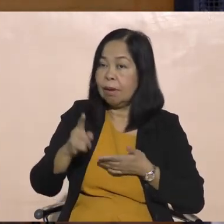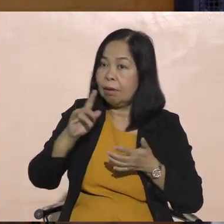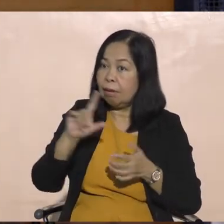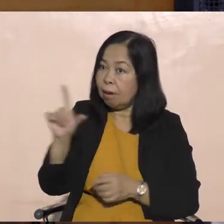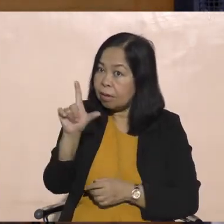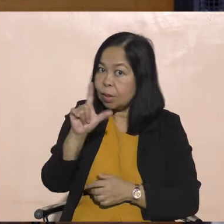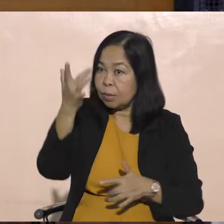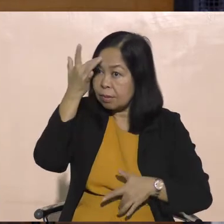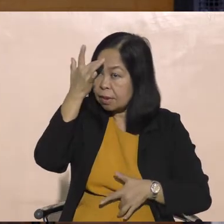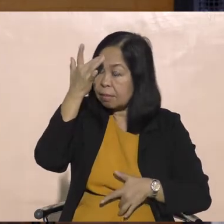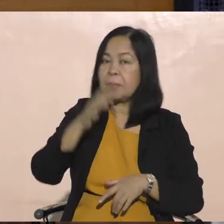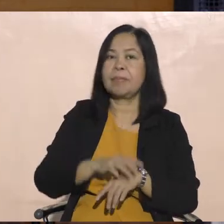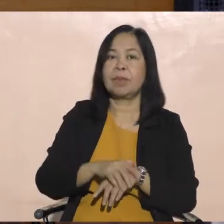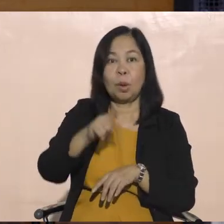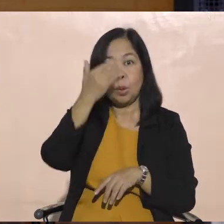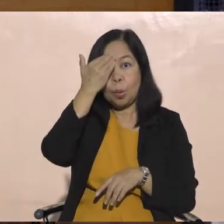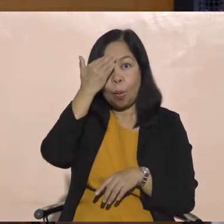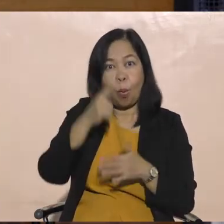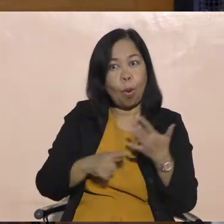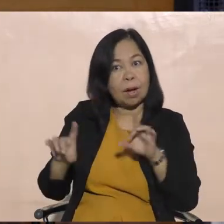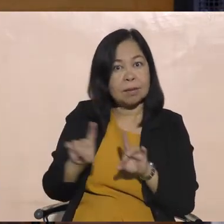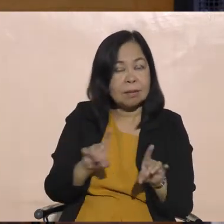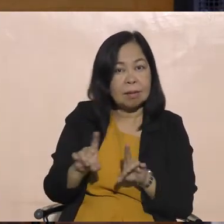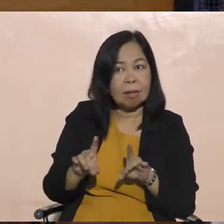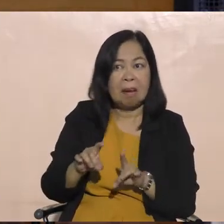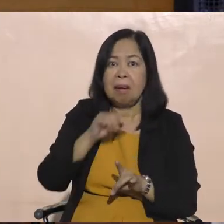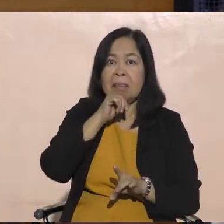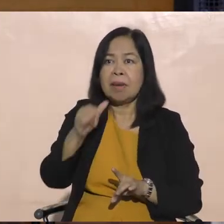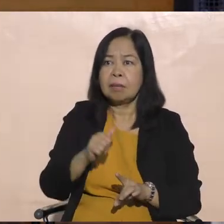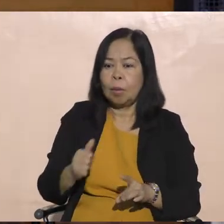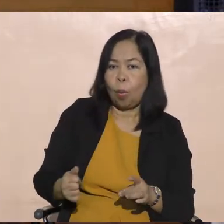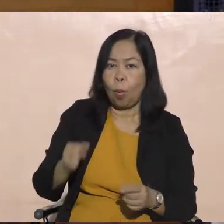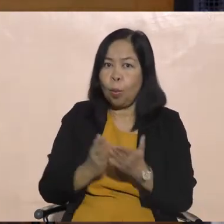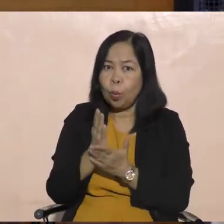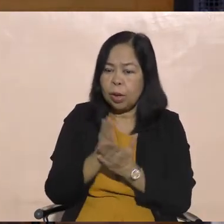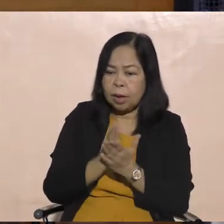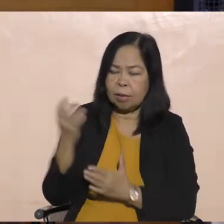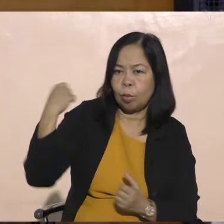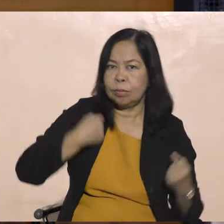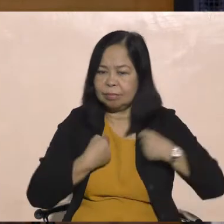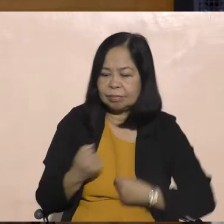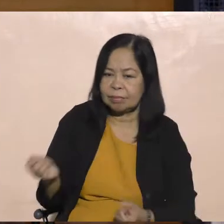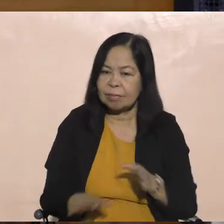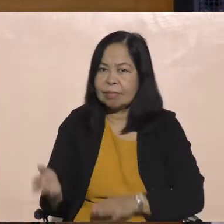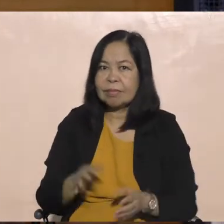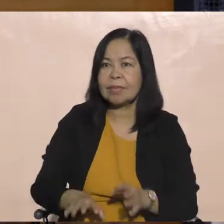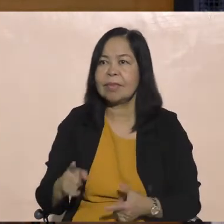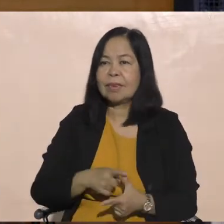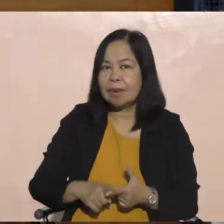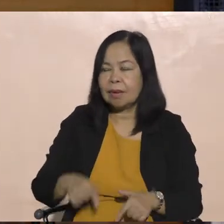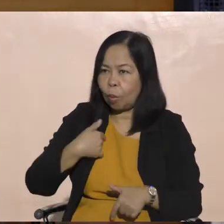sick, you know what he did? He stayed where he was 2 more days. Nagpabilin